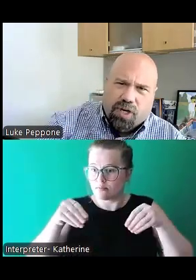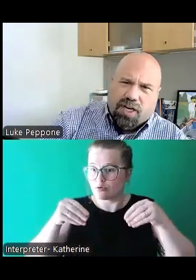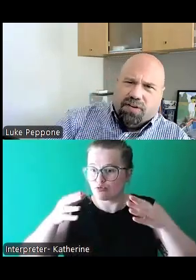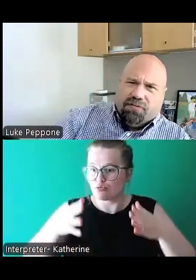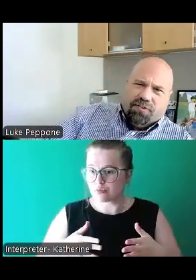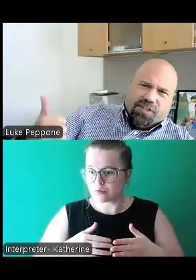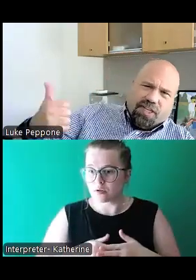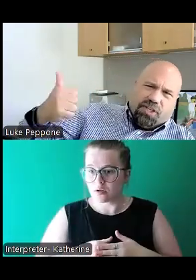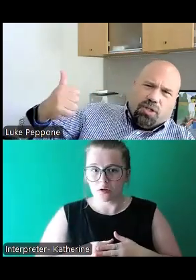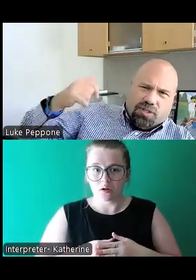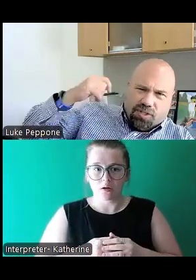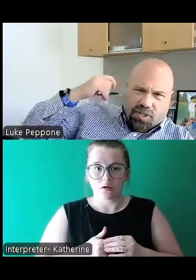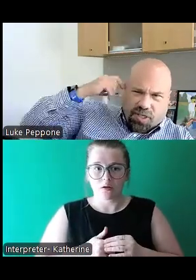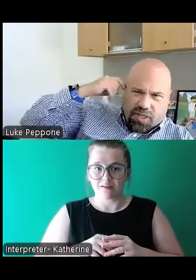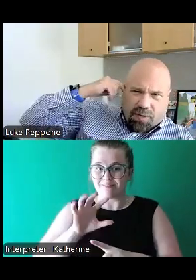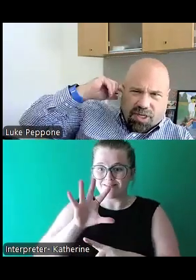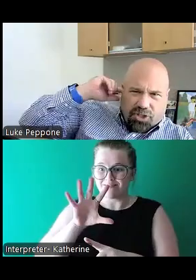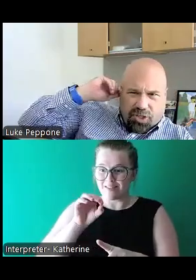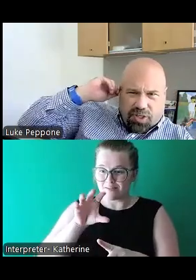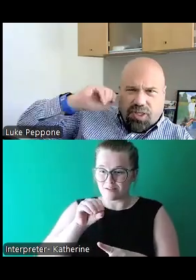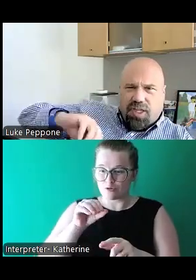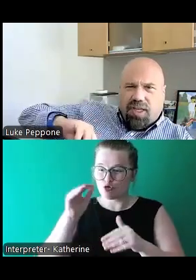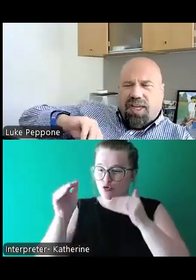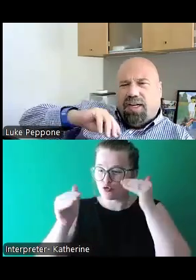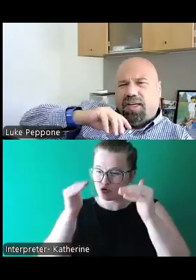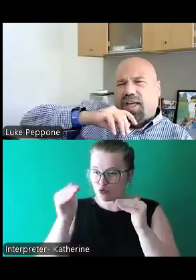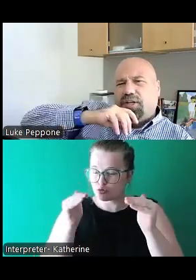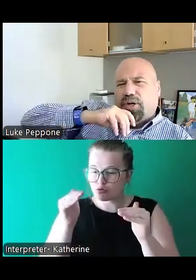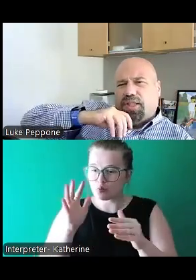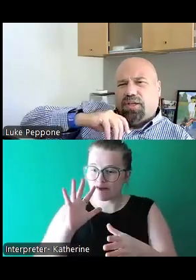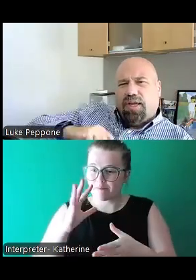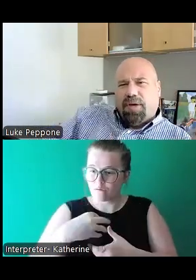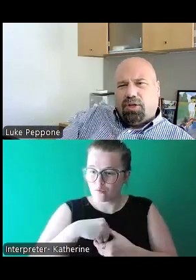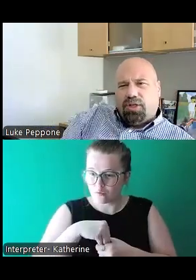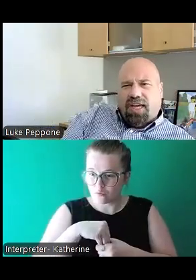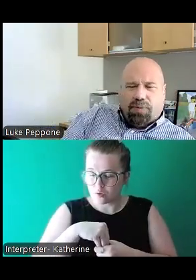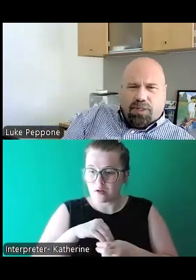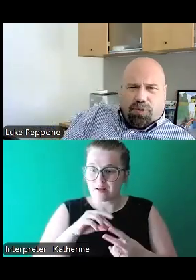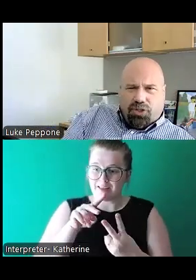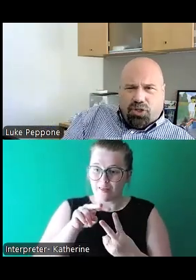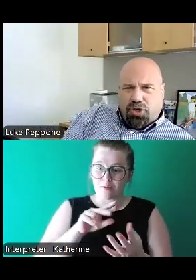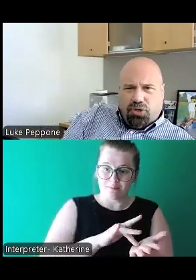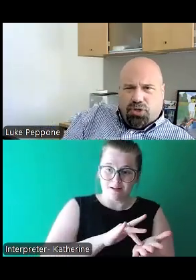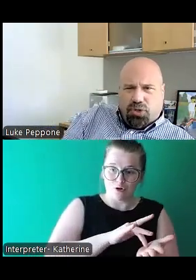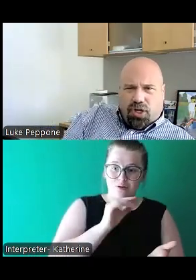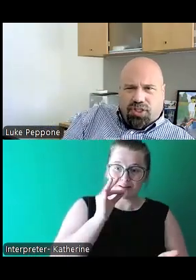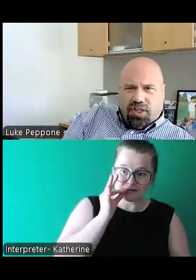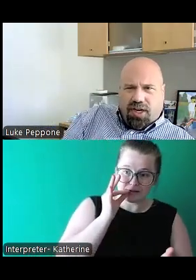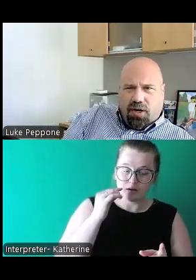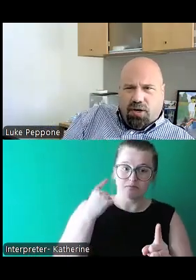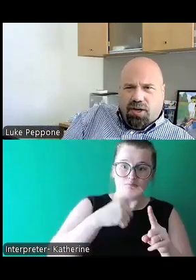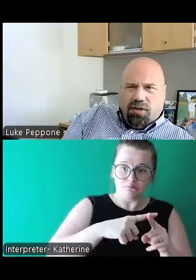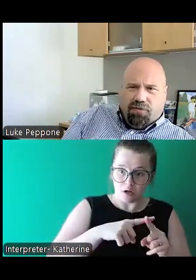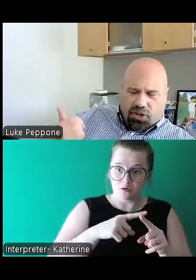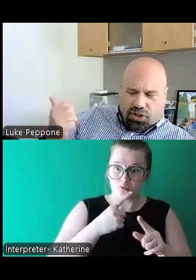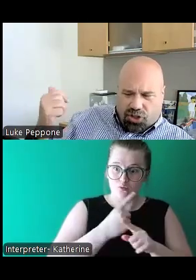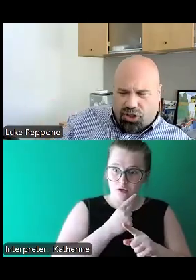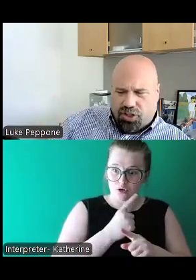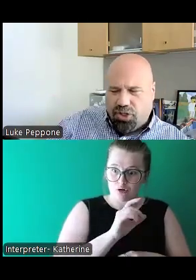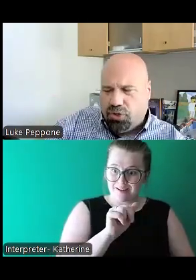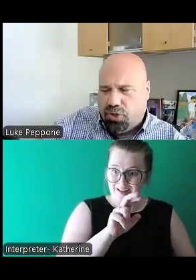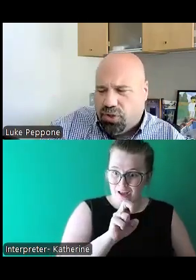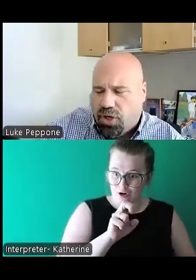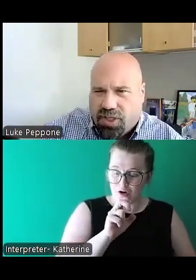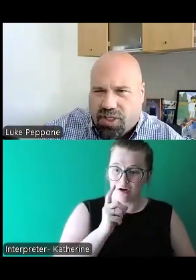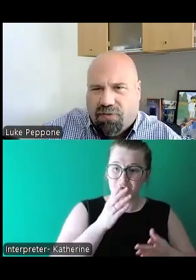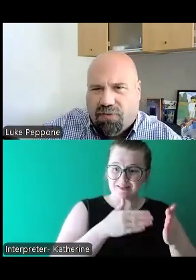Okay, we're going to get 50 adults, as I mentioned. And again, you're either get medical cannabis plus your usual nausea care versus just